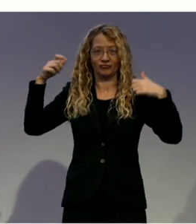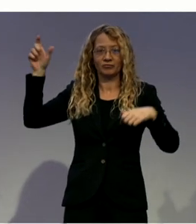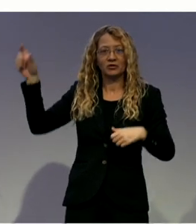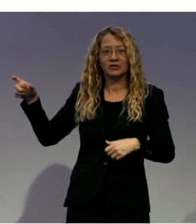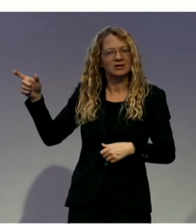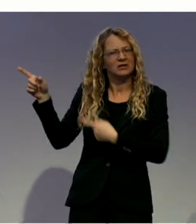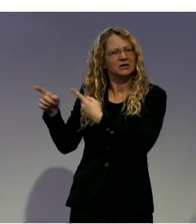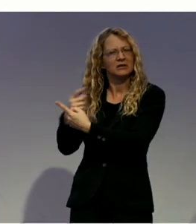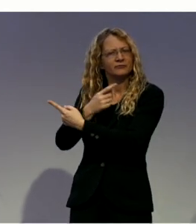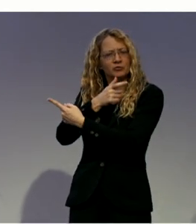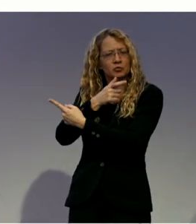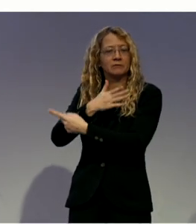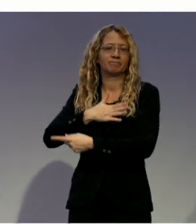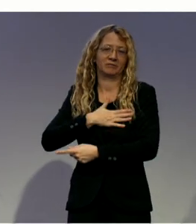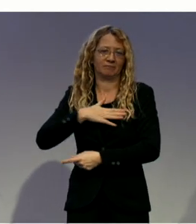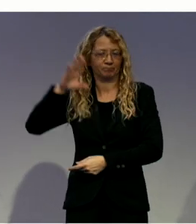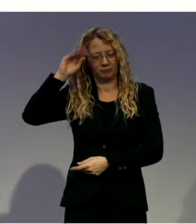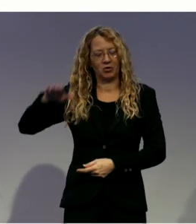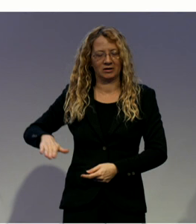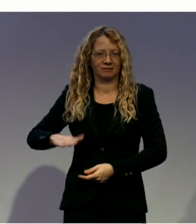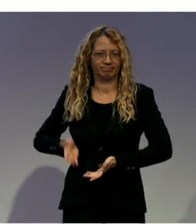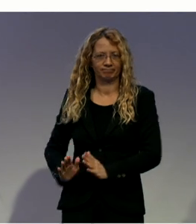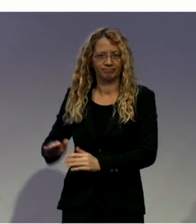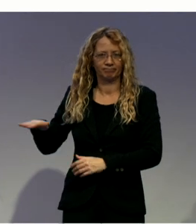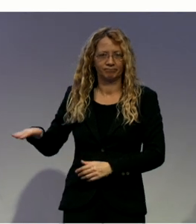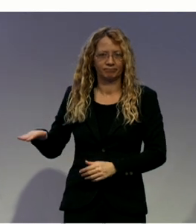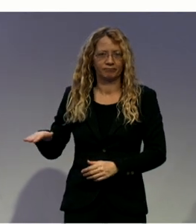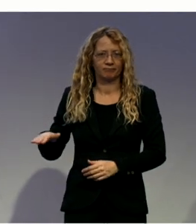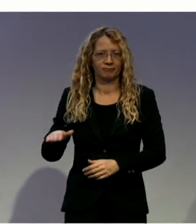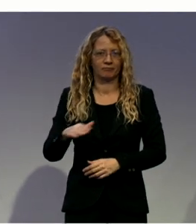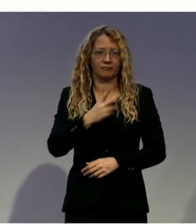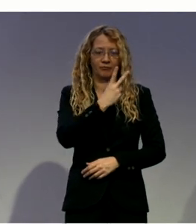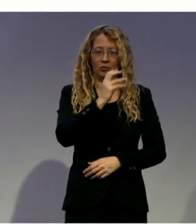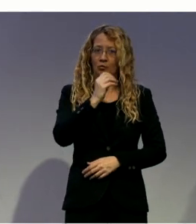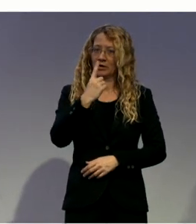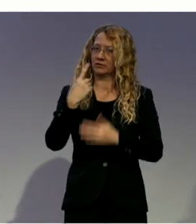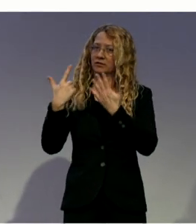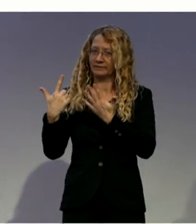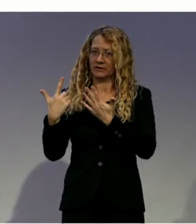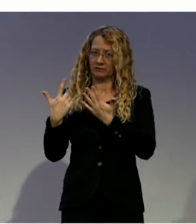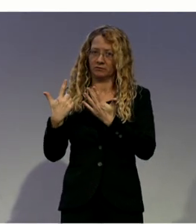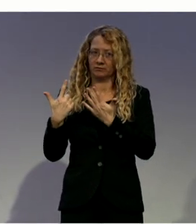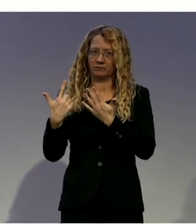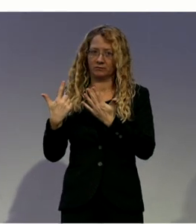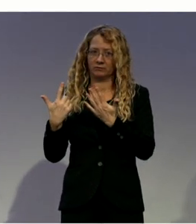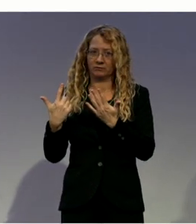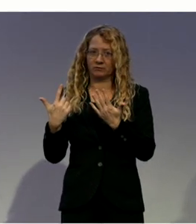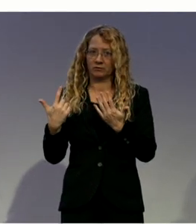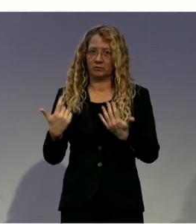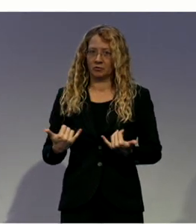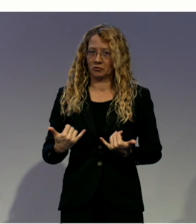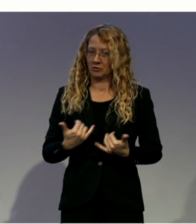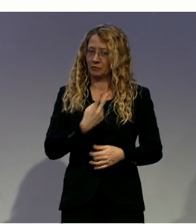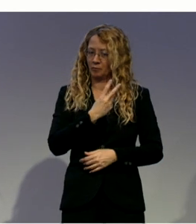This was 2017. Let's come to today, 2019. We are